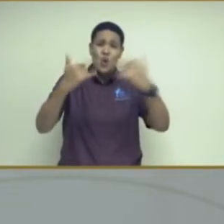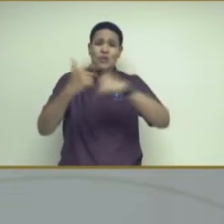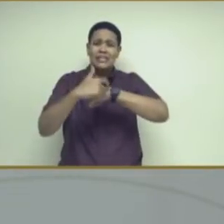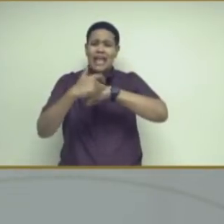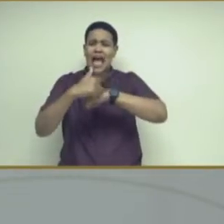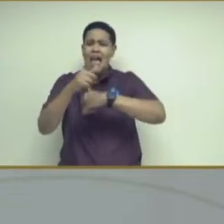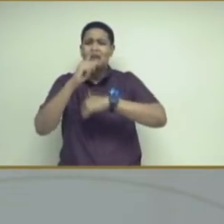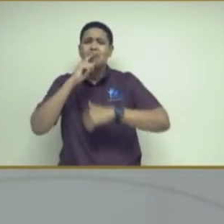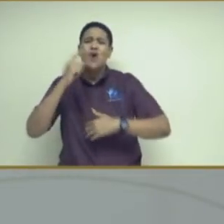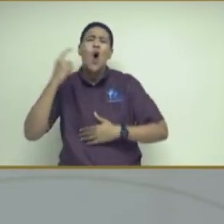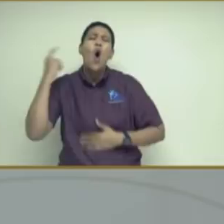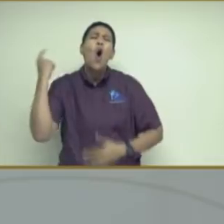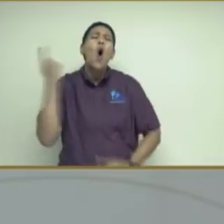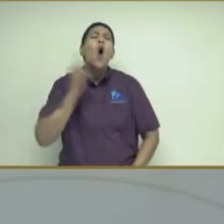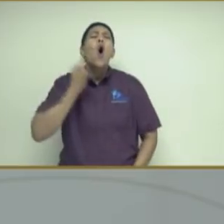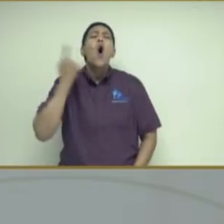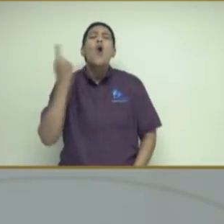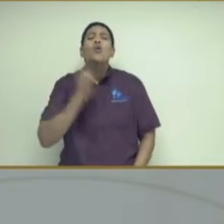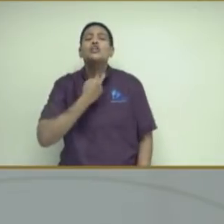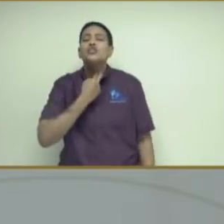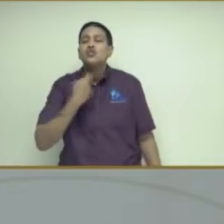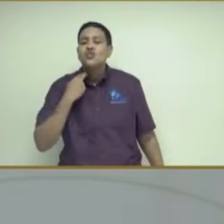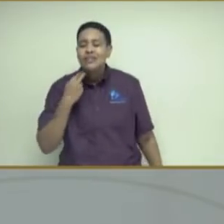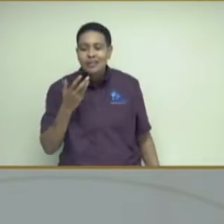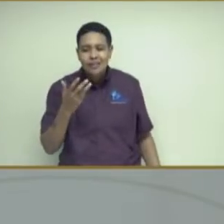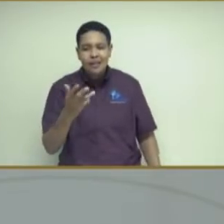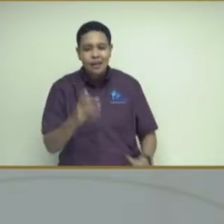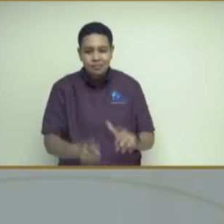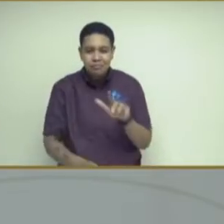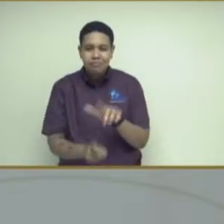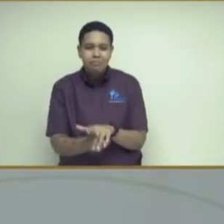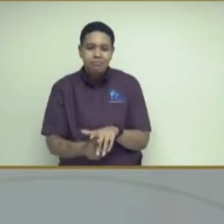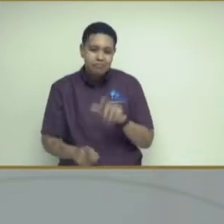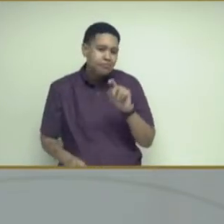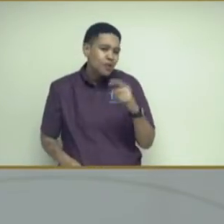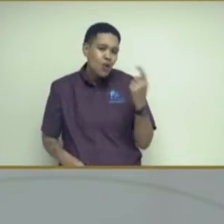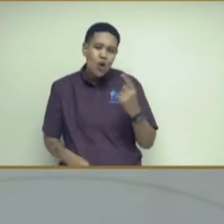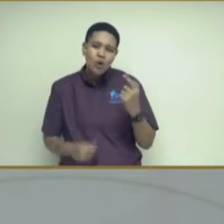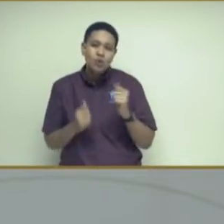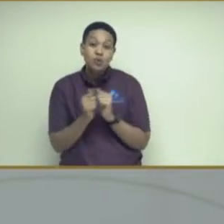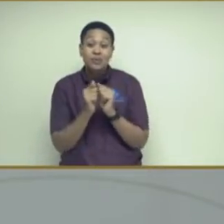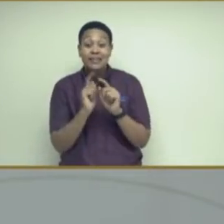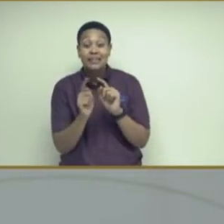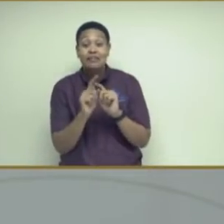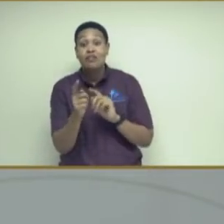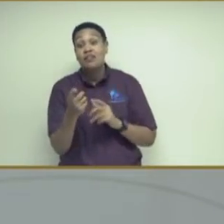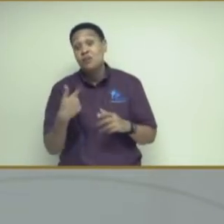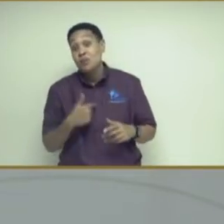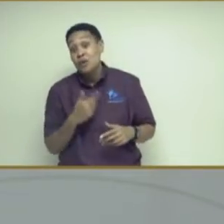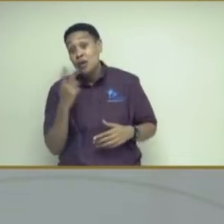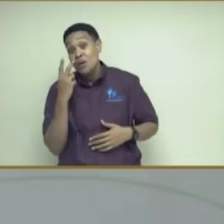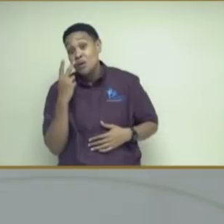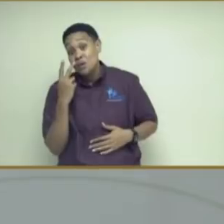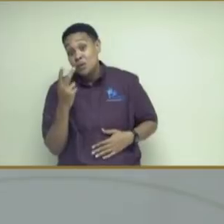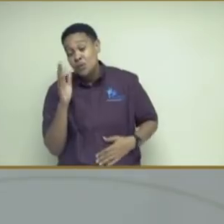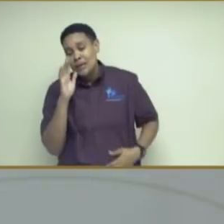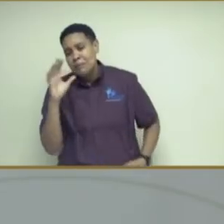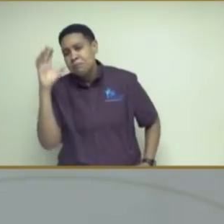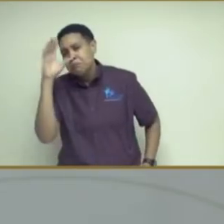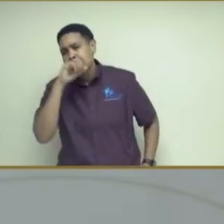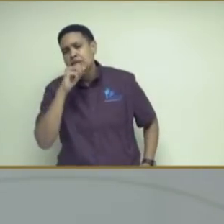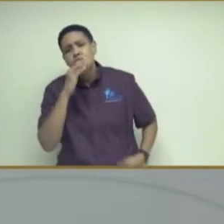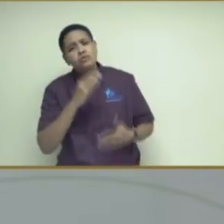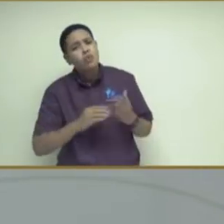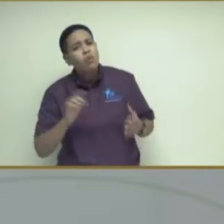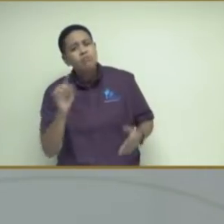are always risks that are going to be associated with cases that we are going to miss in